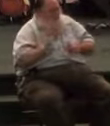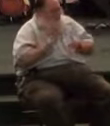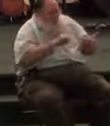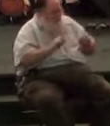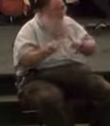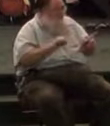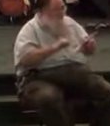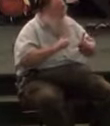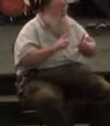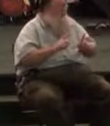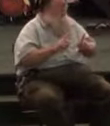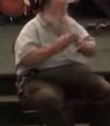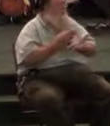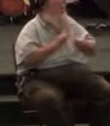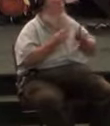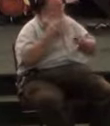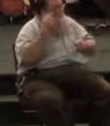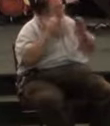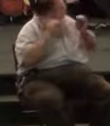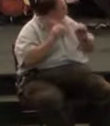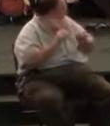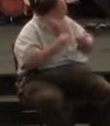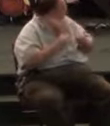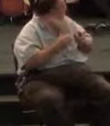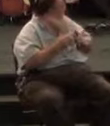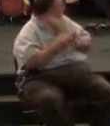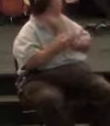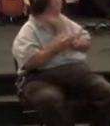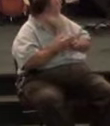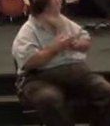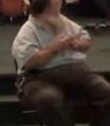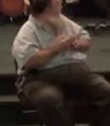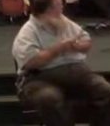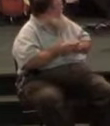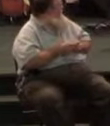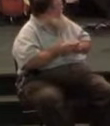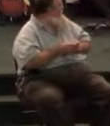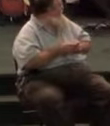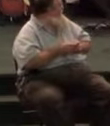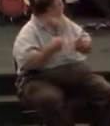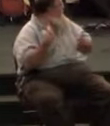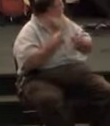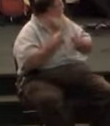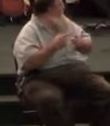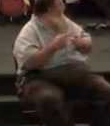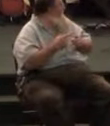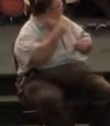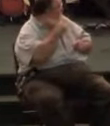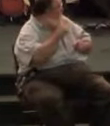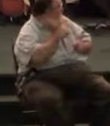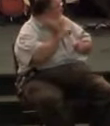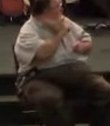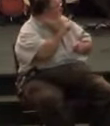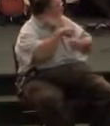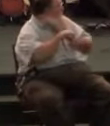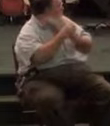teaching, and by the cunning and craftiness of men in their deceitful scheming. Instead, speaking